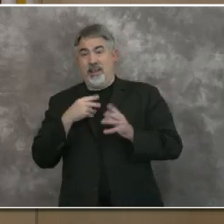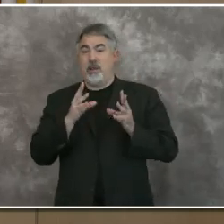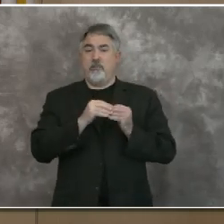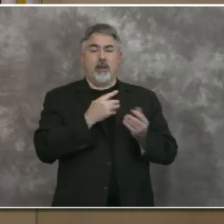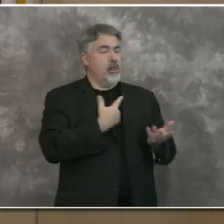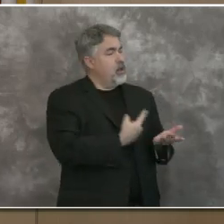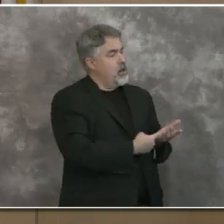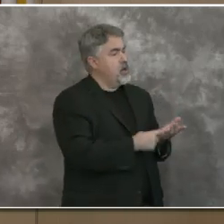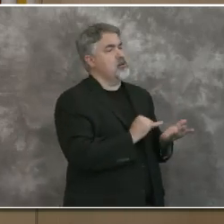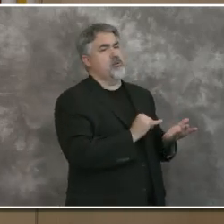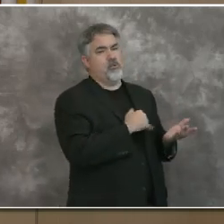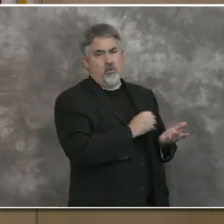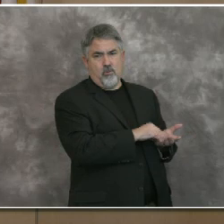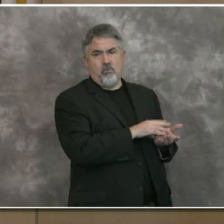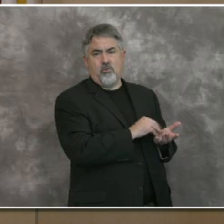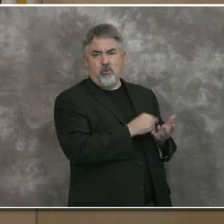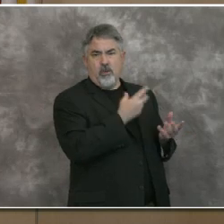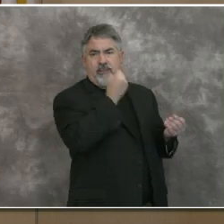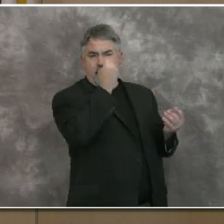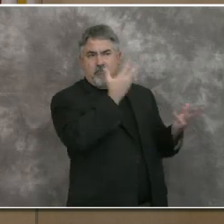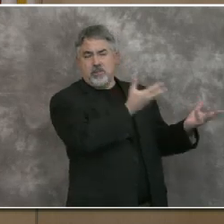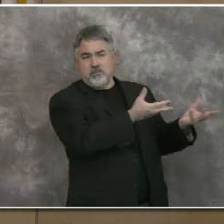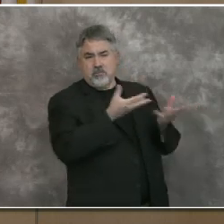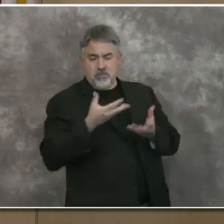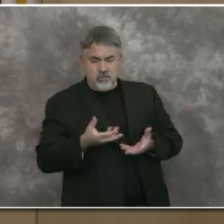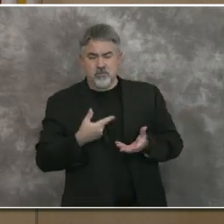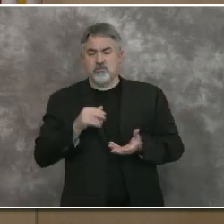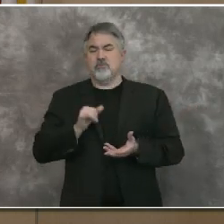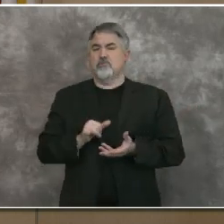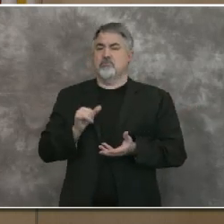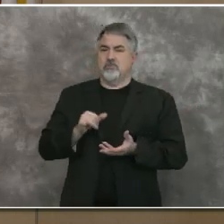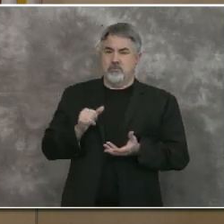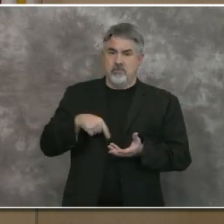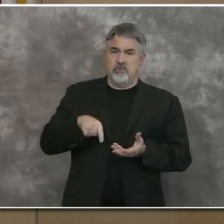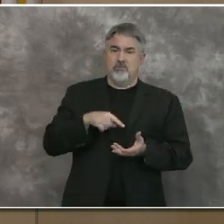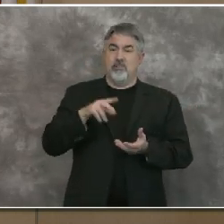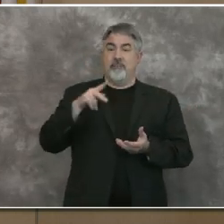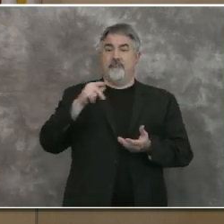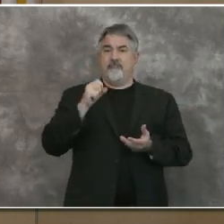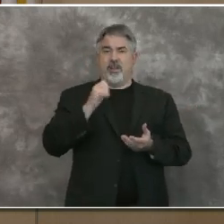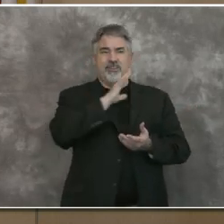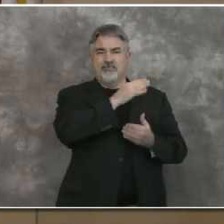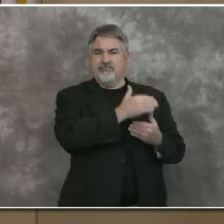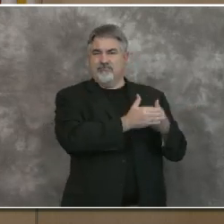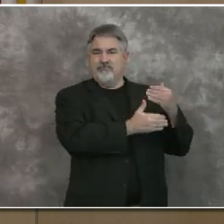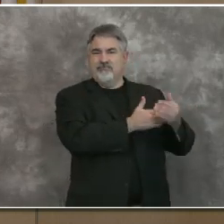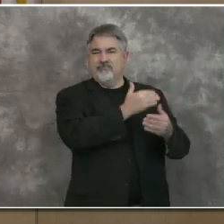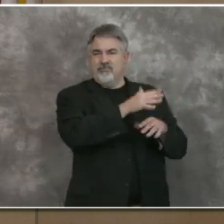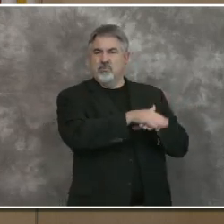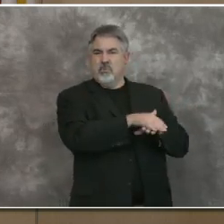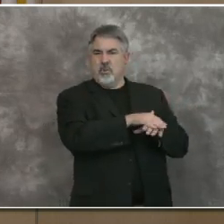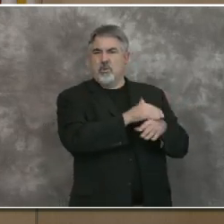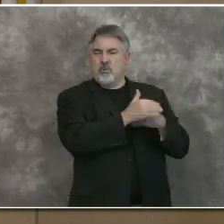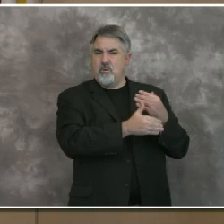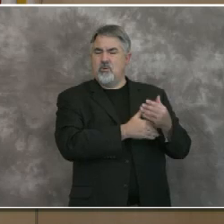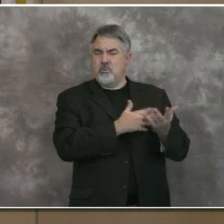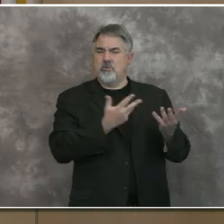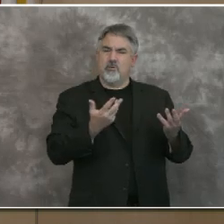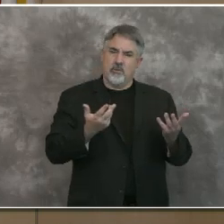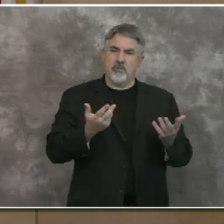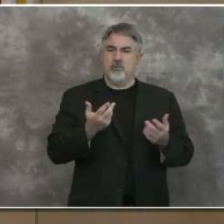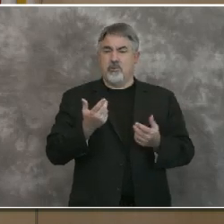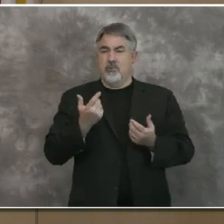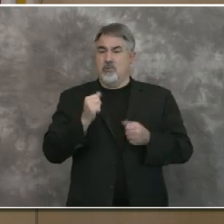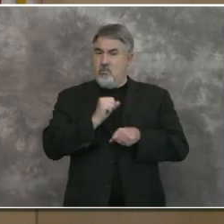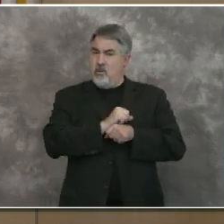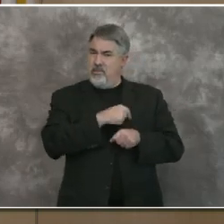they are implementing a phased-in approach. So I am going to work with them